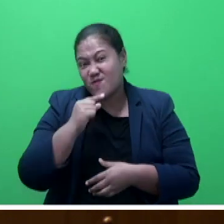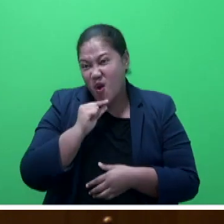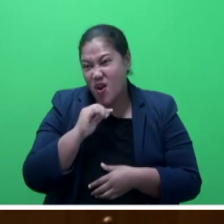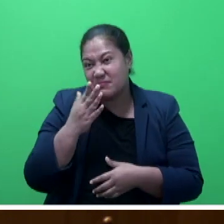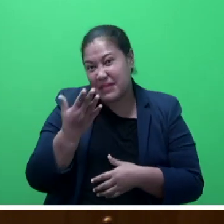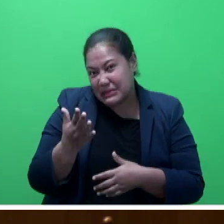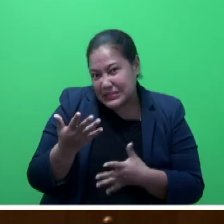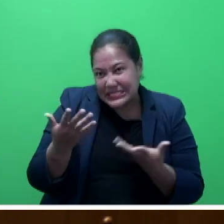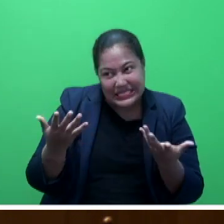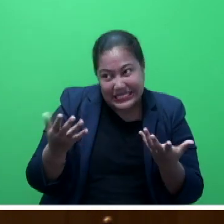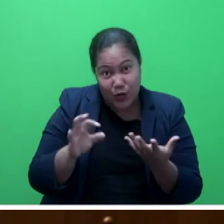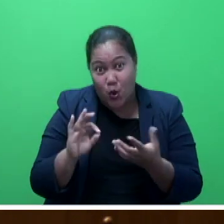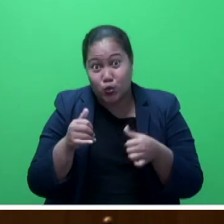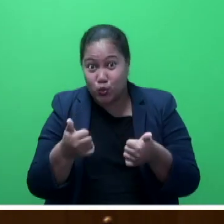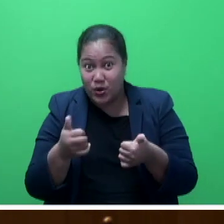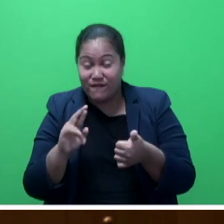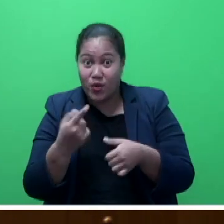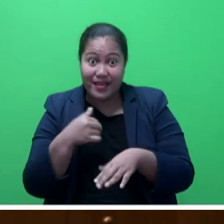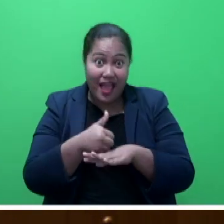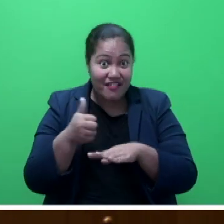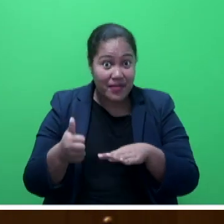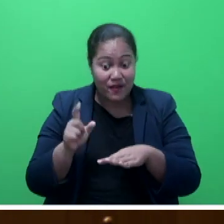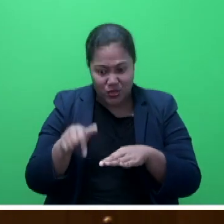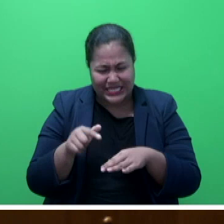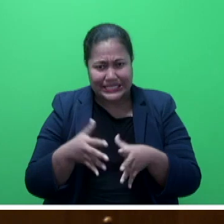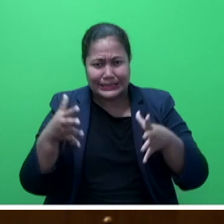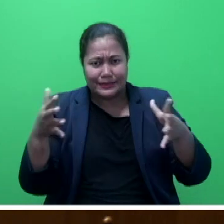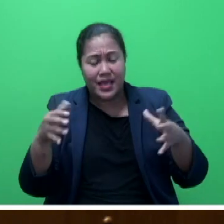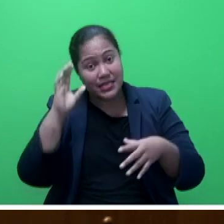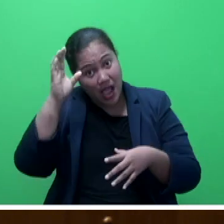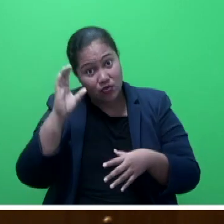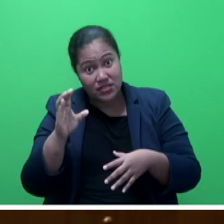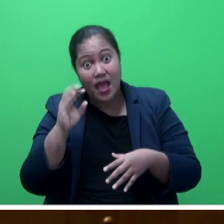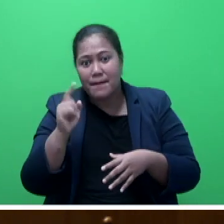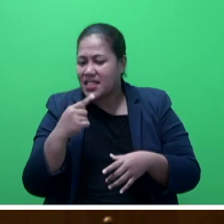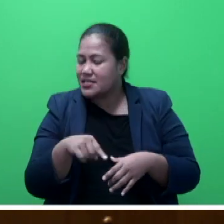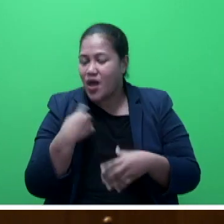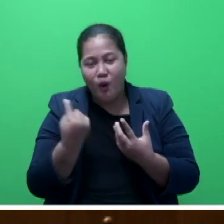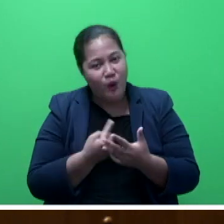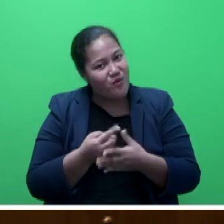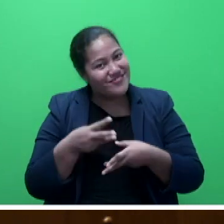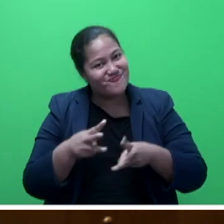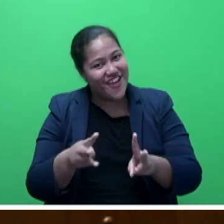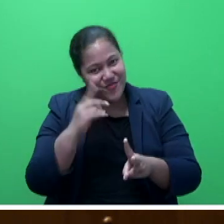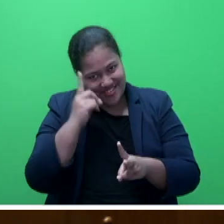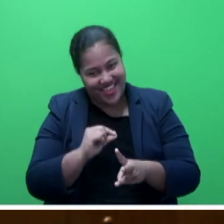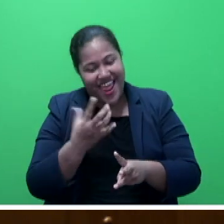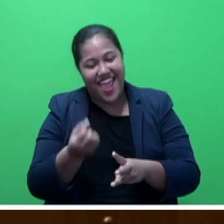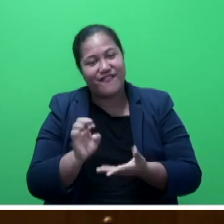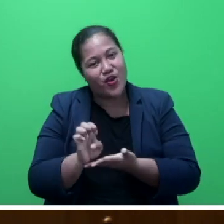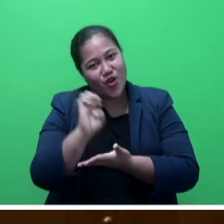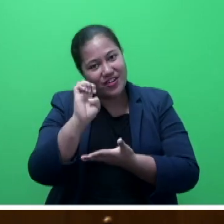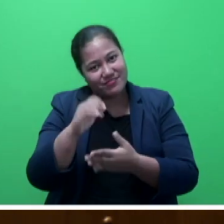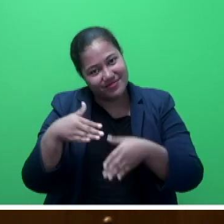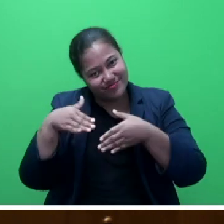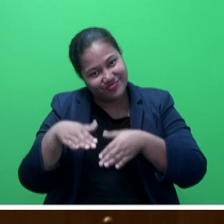pill for the governments of these larger countries, but it is the only treatment keeping the global economy afloat.